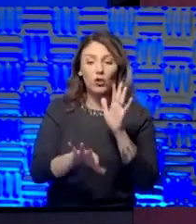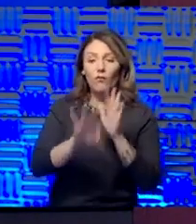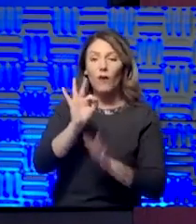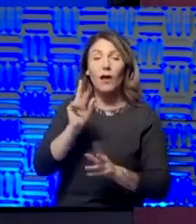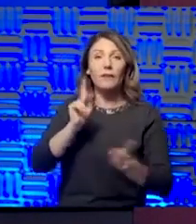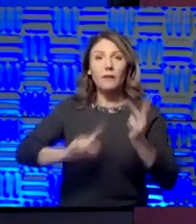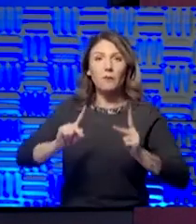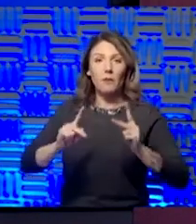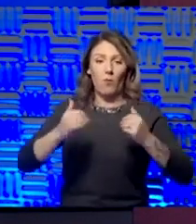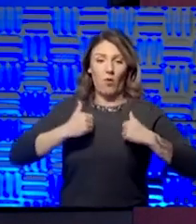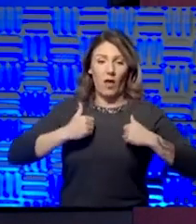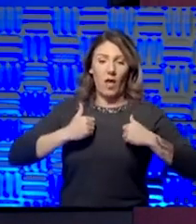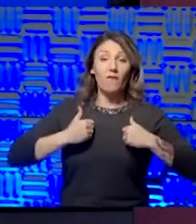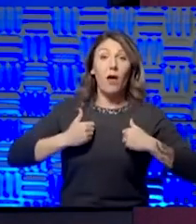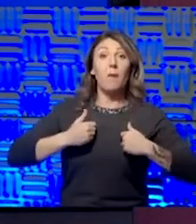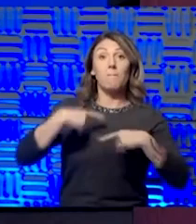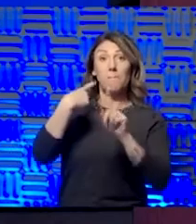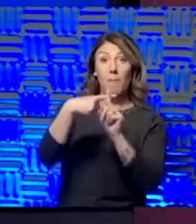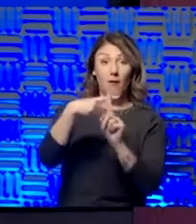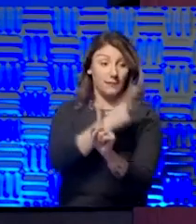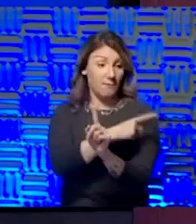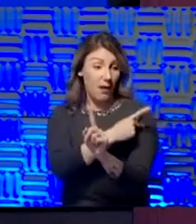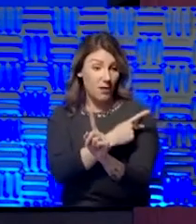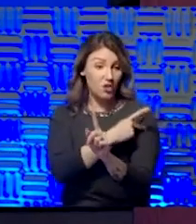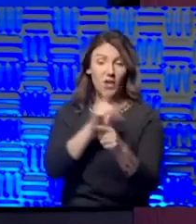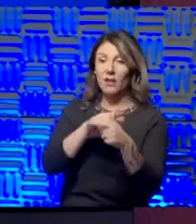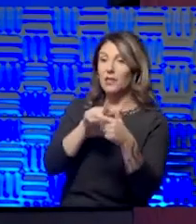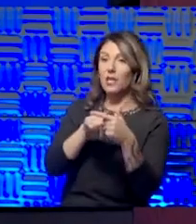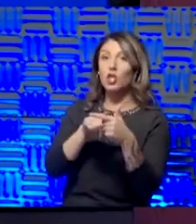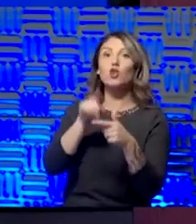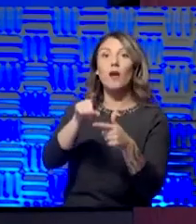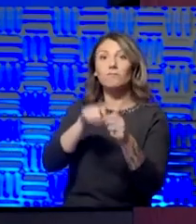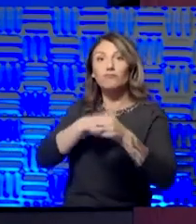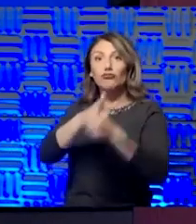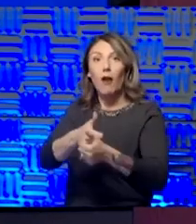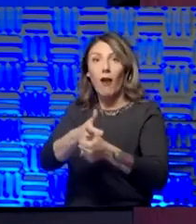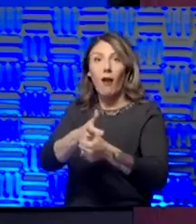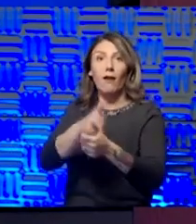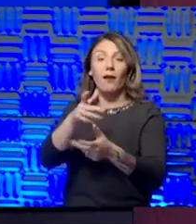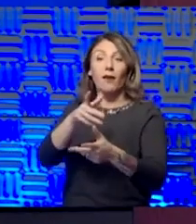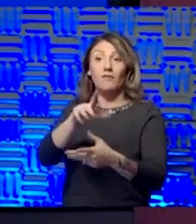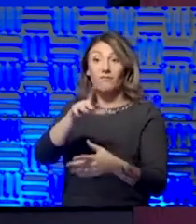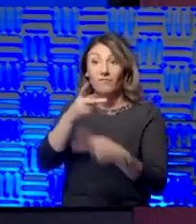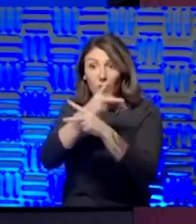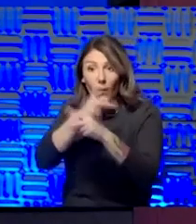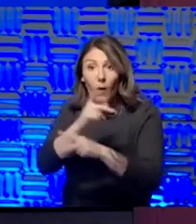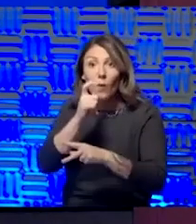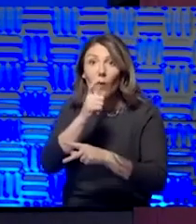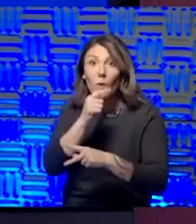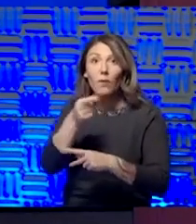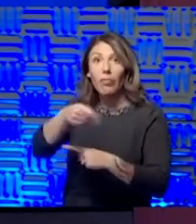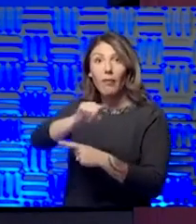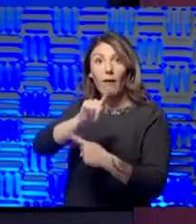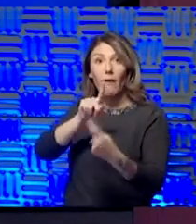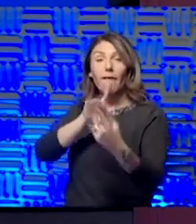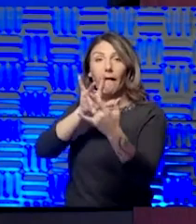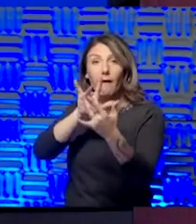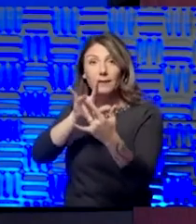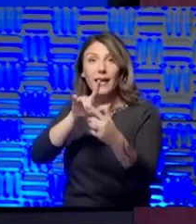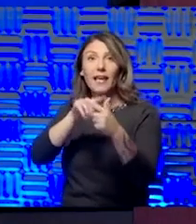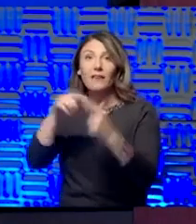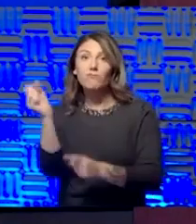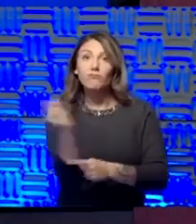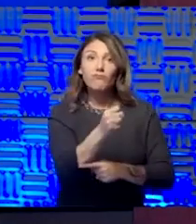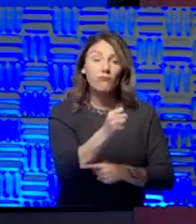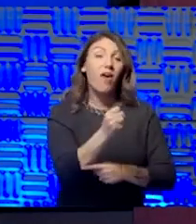a positive patient was in contact with, then you go back, you find those folks and you get them back into isolation so they